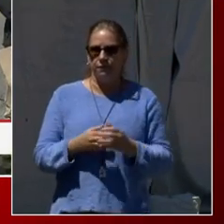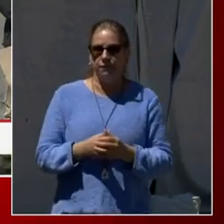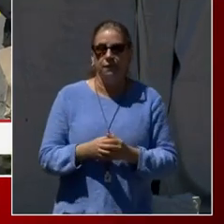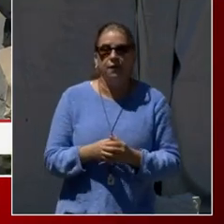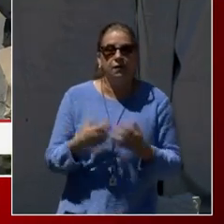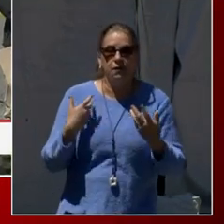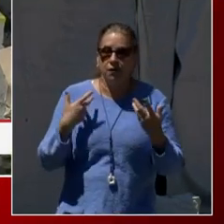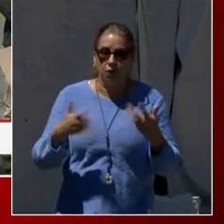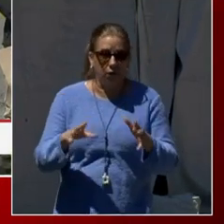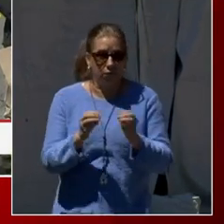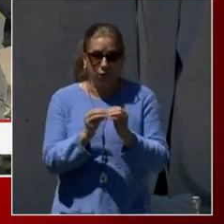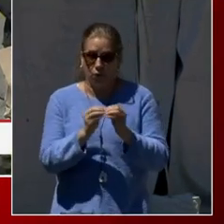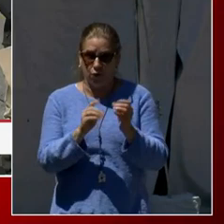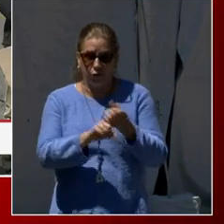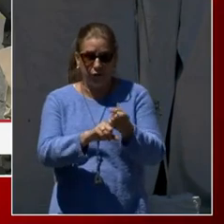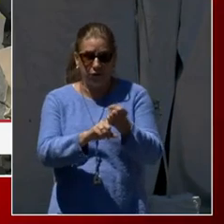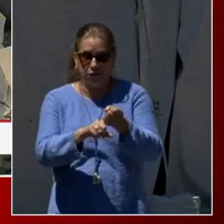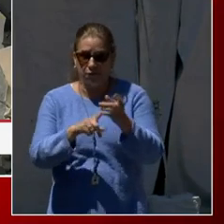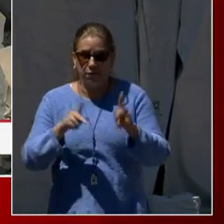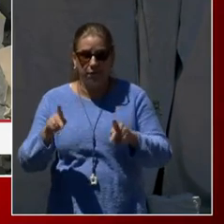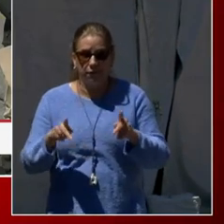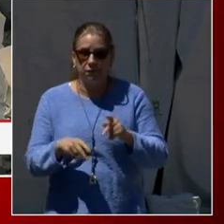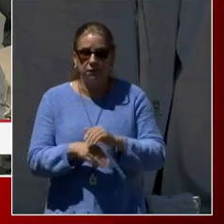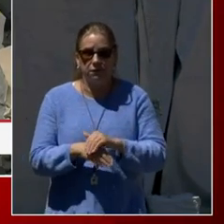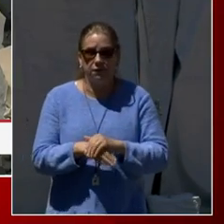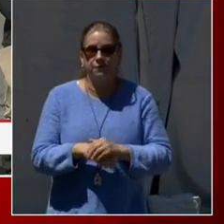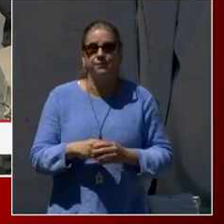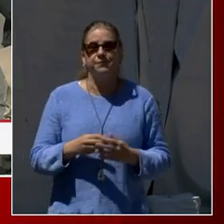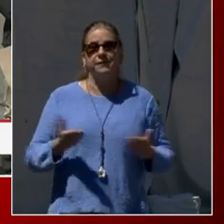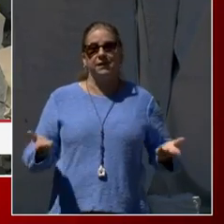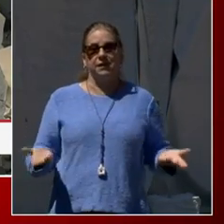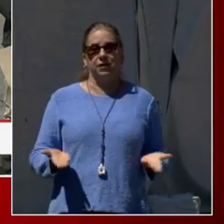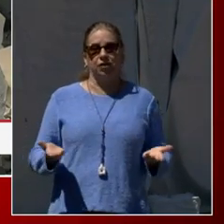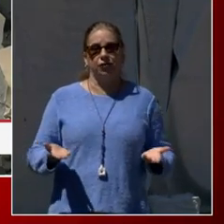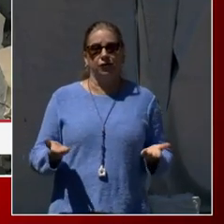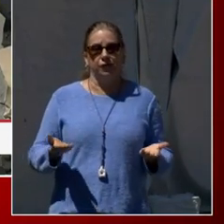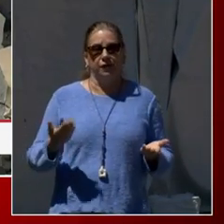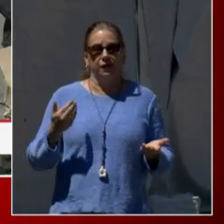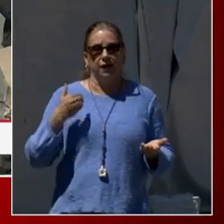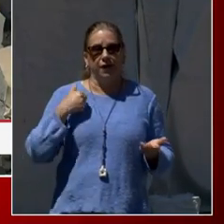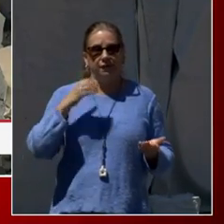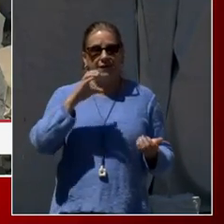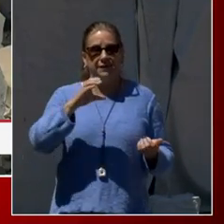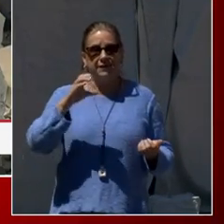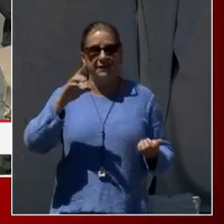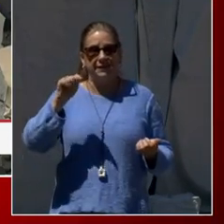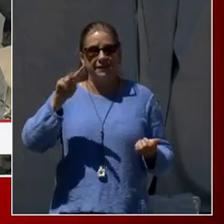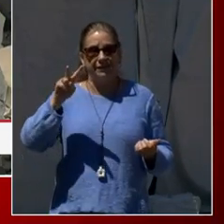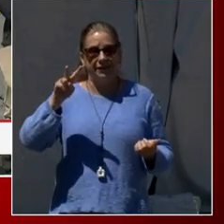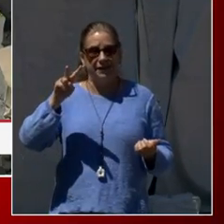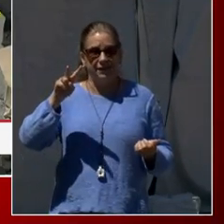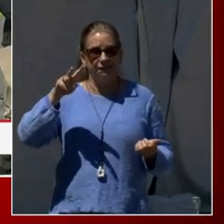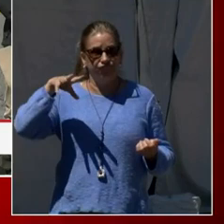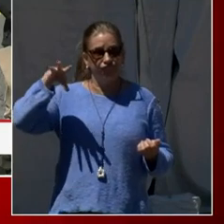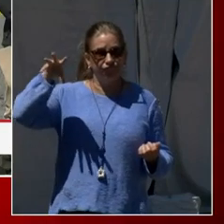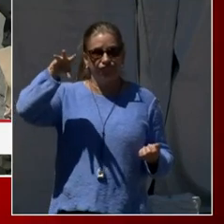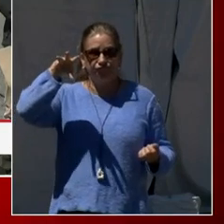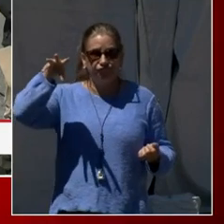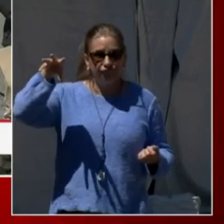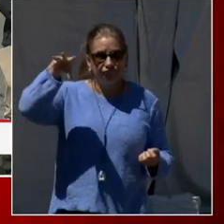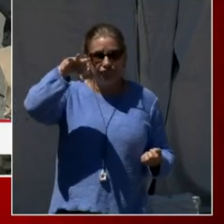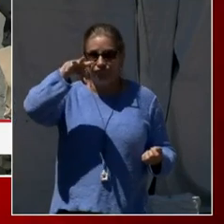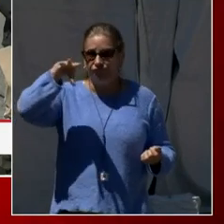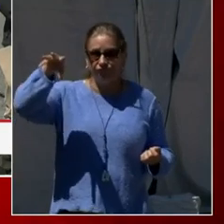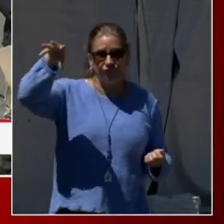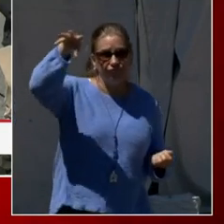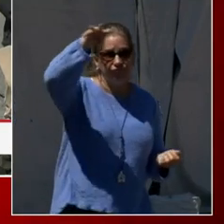city, thankfully, has a very expansive CCTV system. We have government-owned